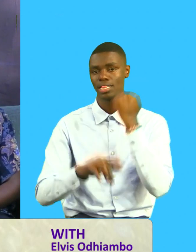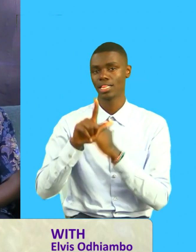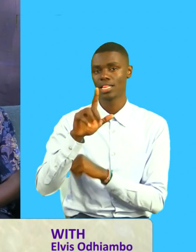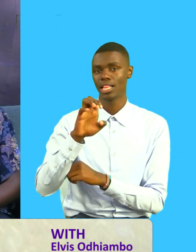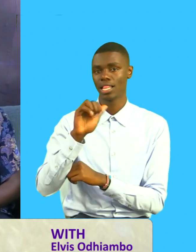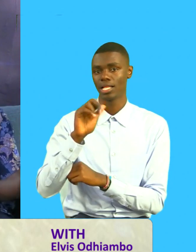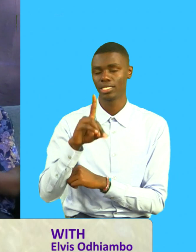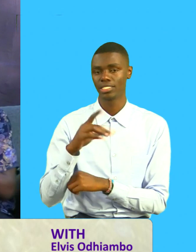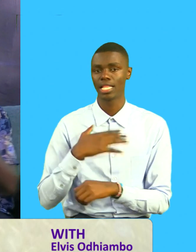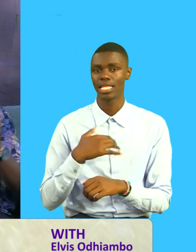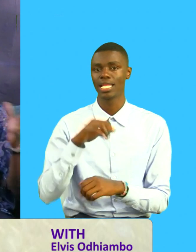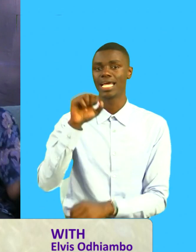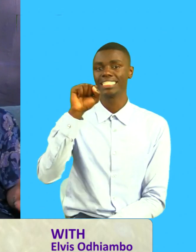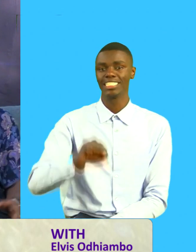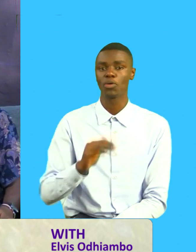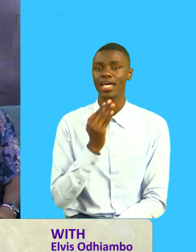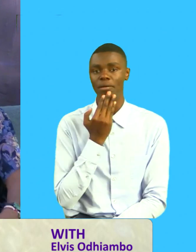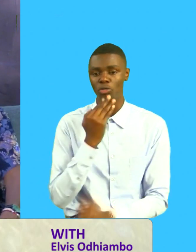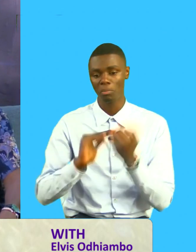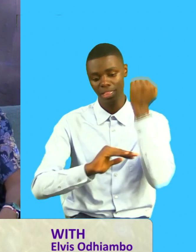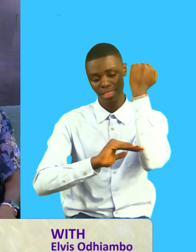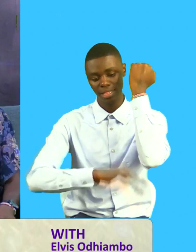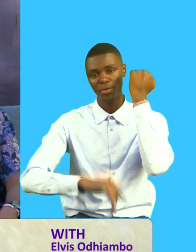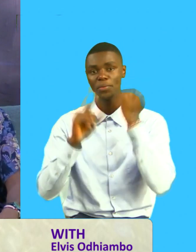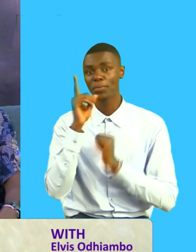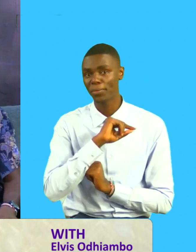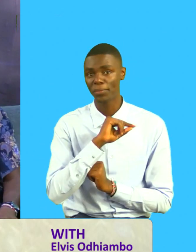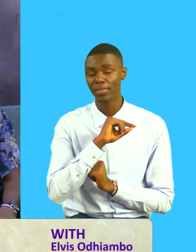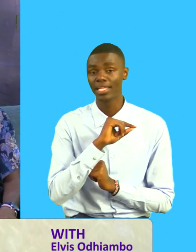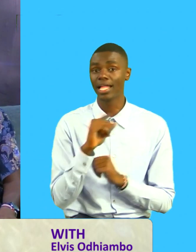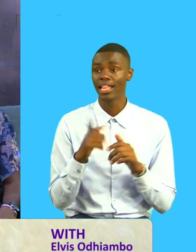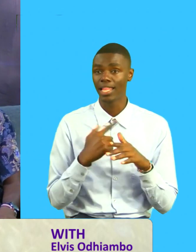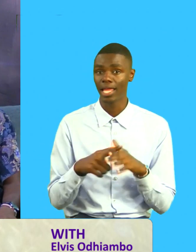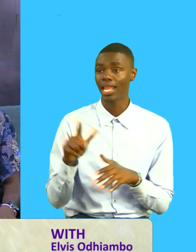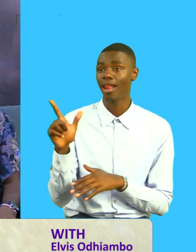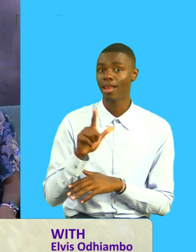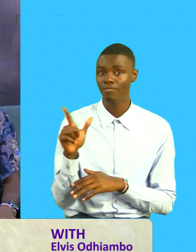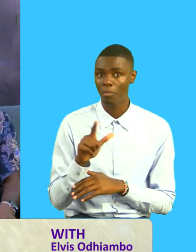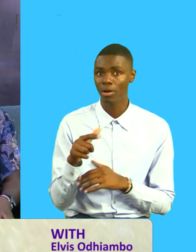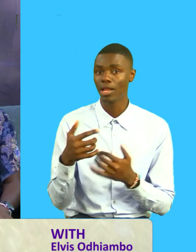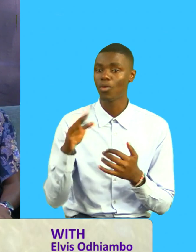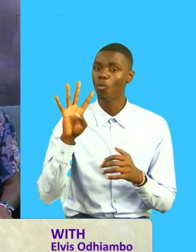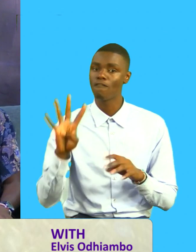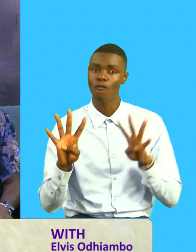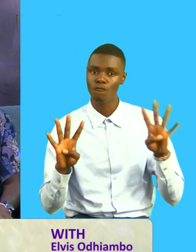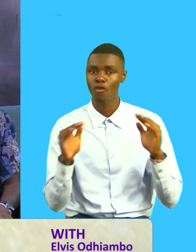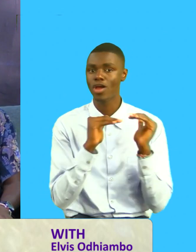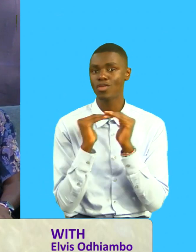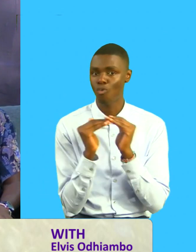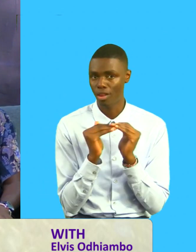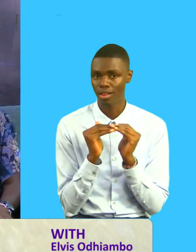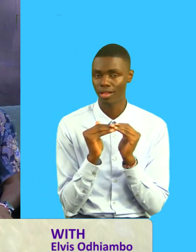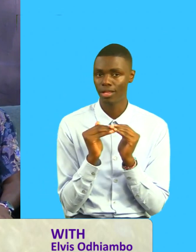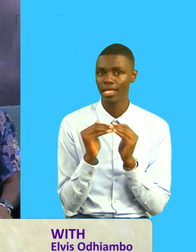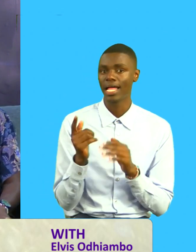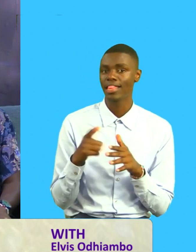also Southampton, that have already been relegated, really stressed out Liverpool with the game ending of 4-4. And we